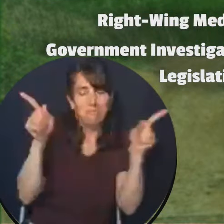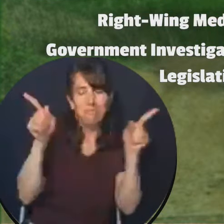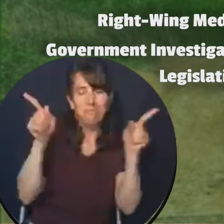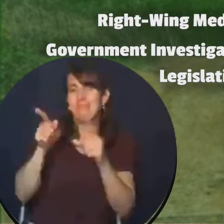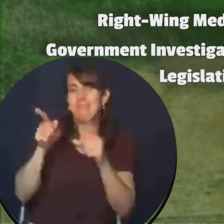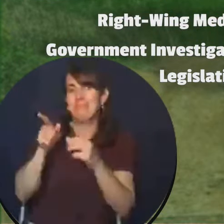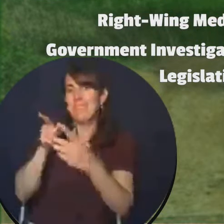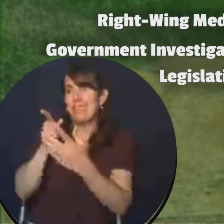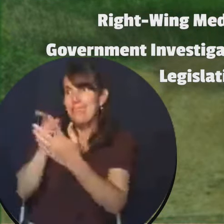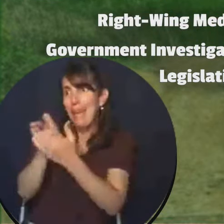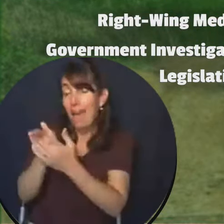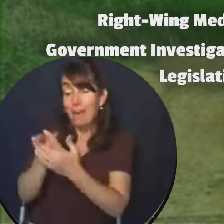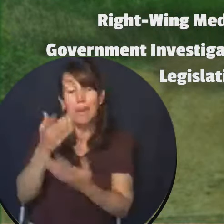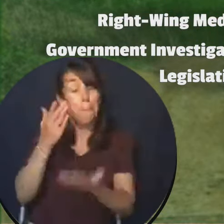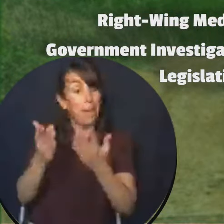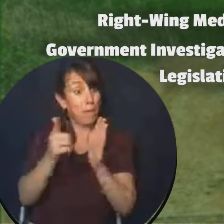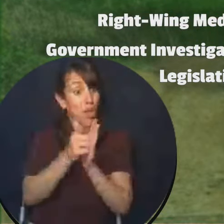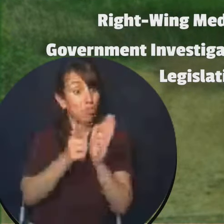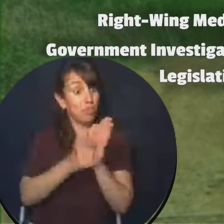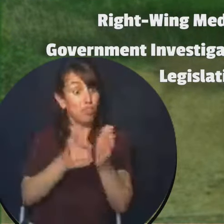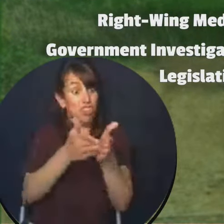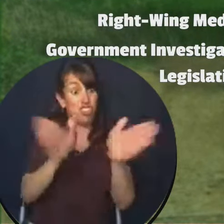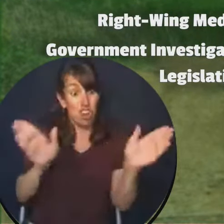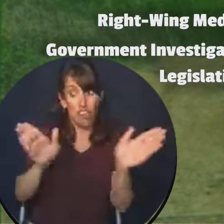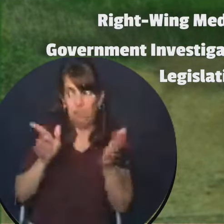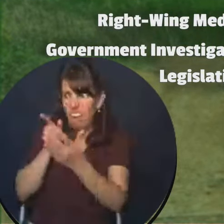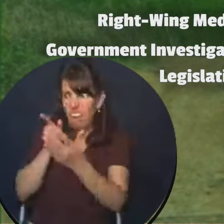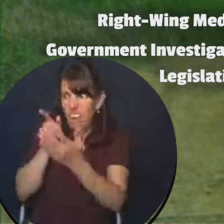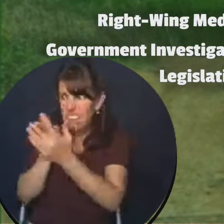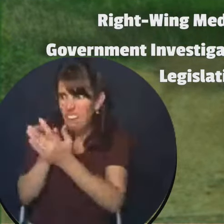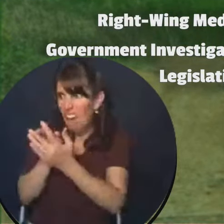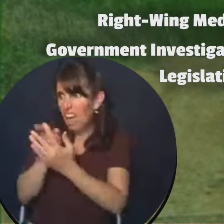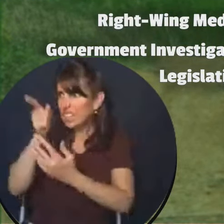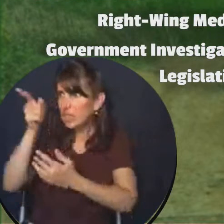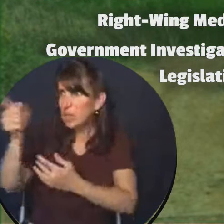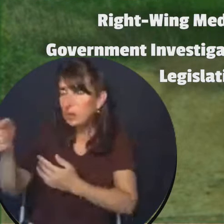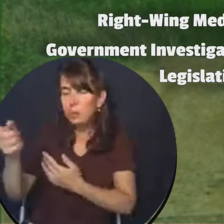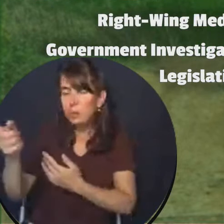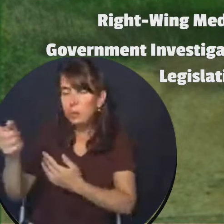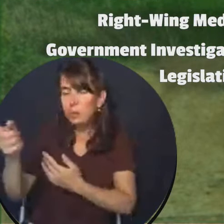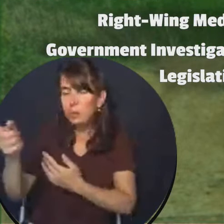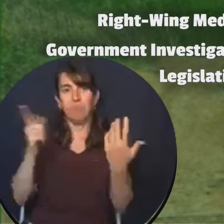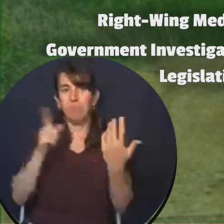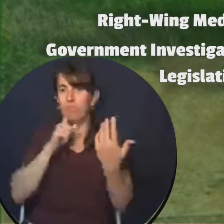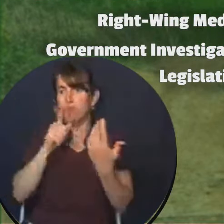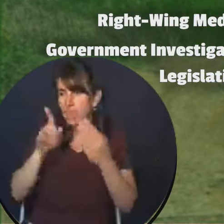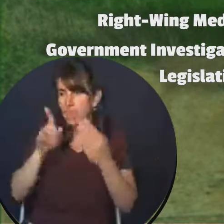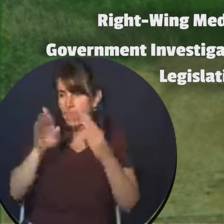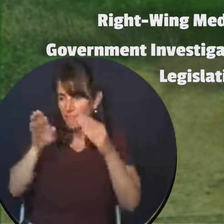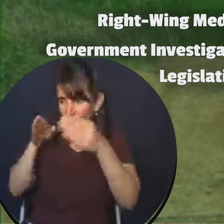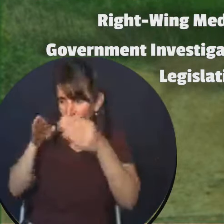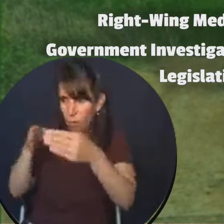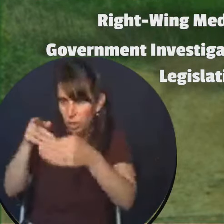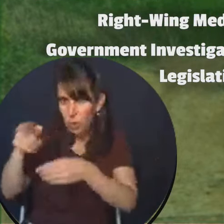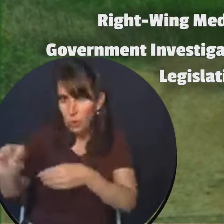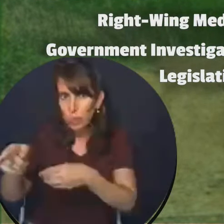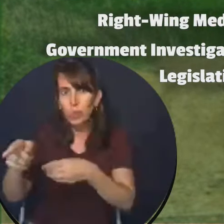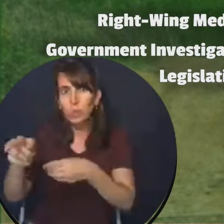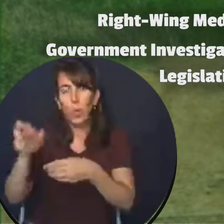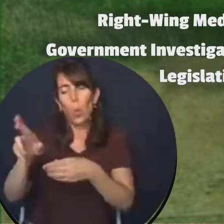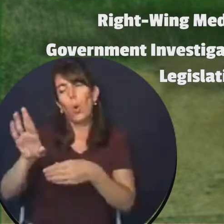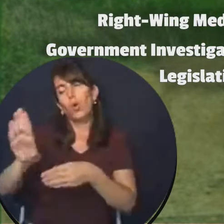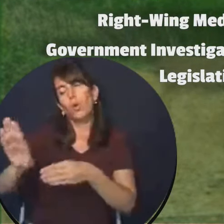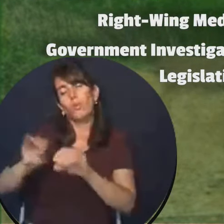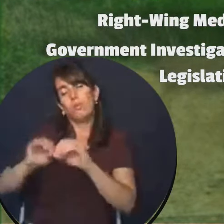attack you or investigate your organization or you individually. And then legislative strategies to increase